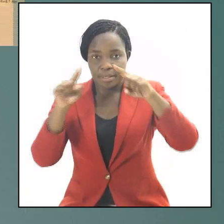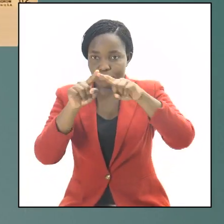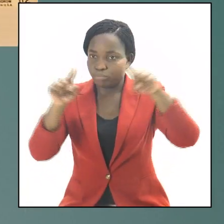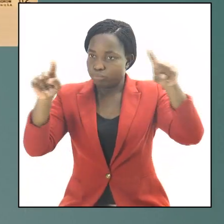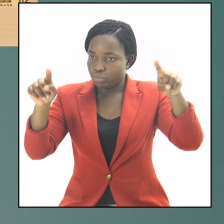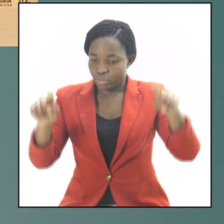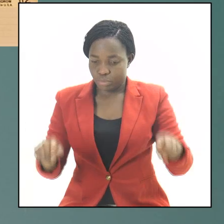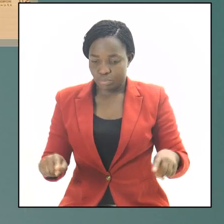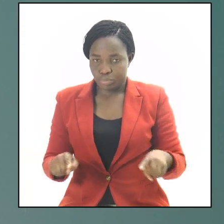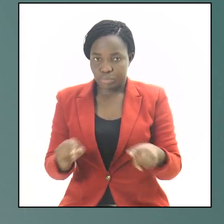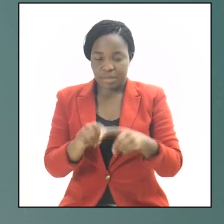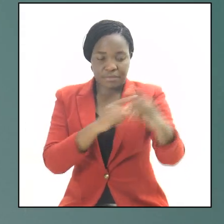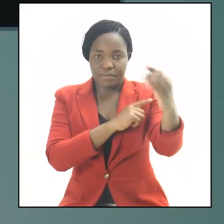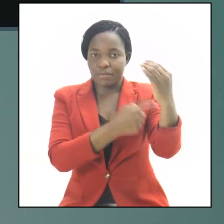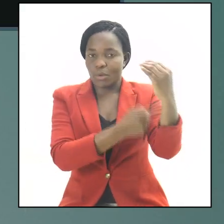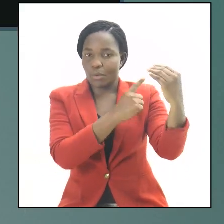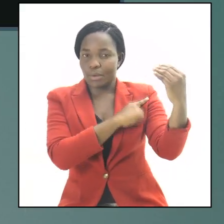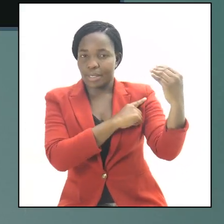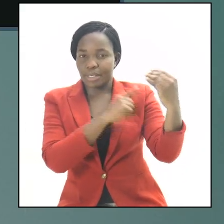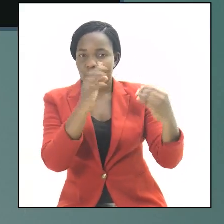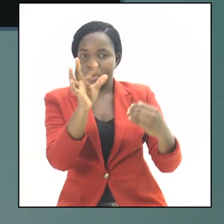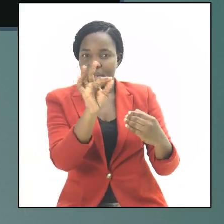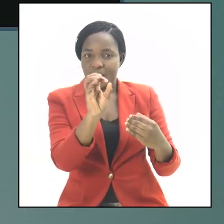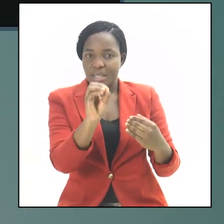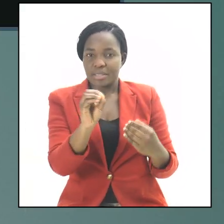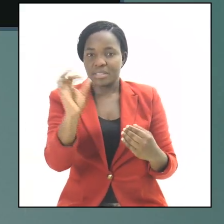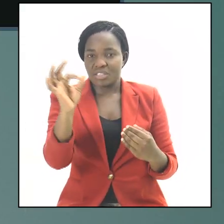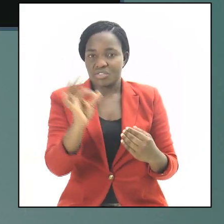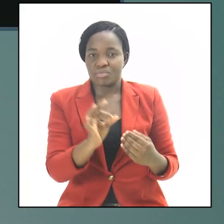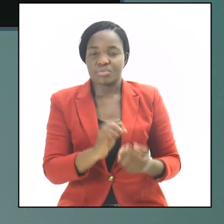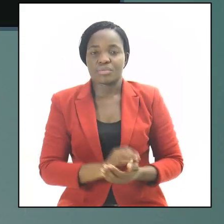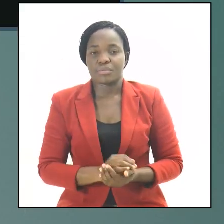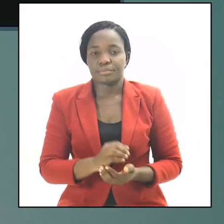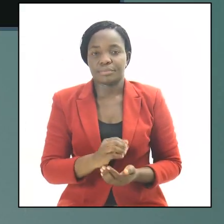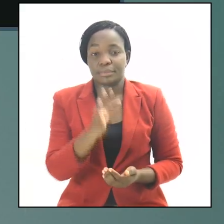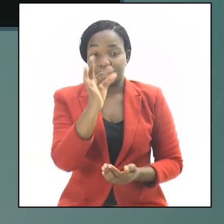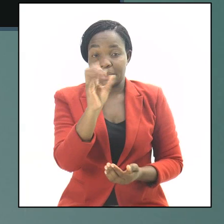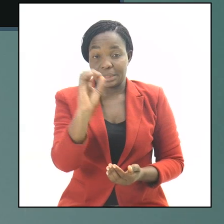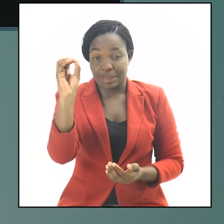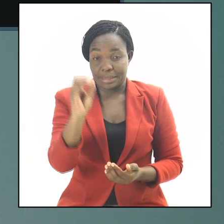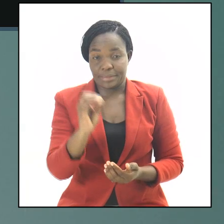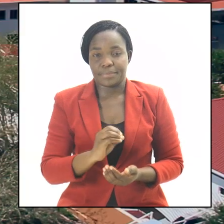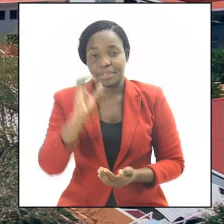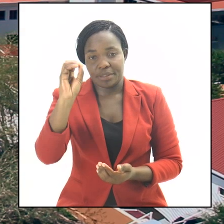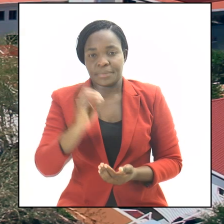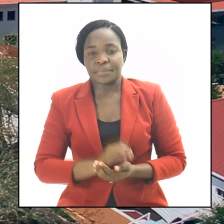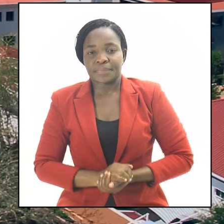have 90-degree angles. But all rectangles are also parallelograms.